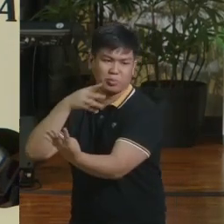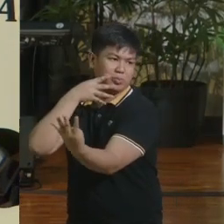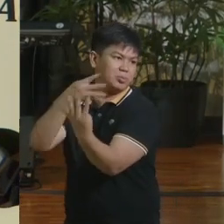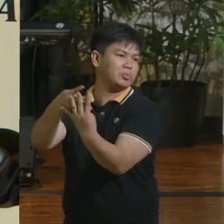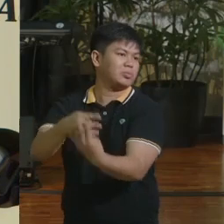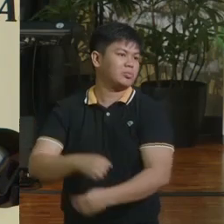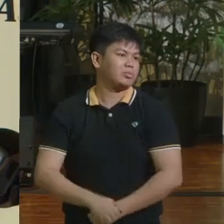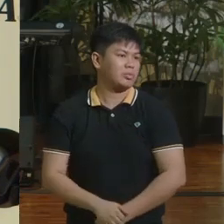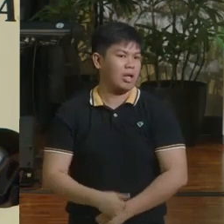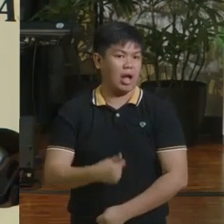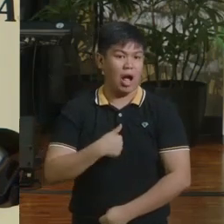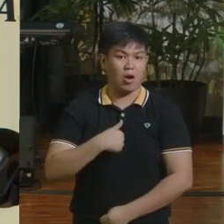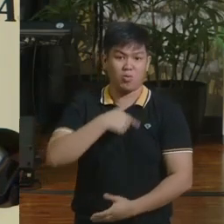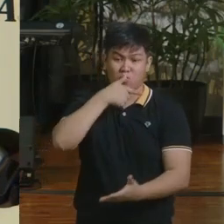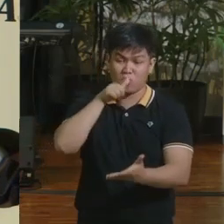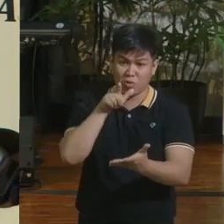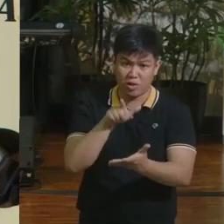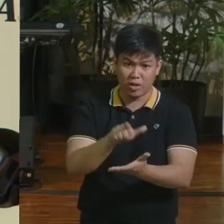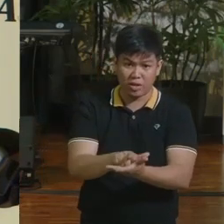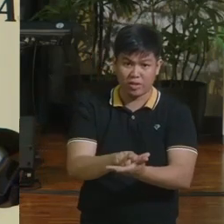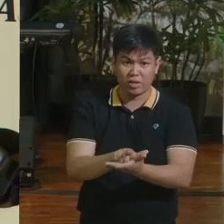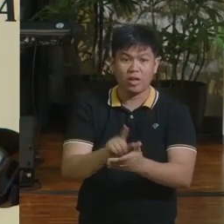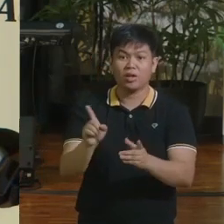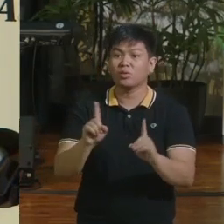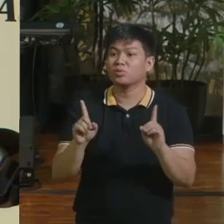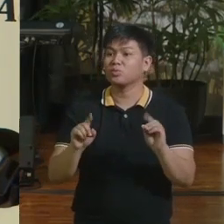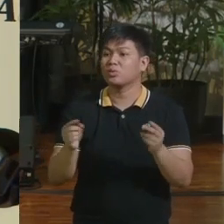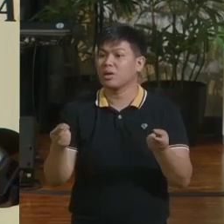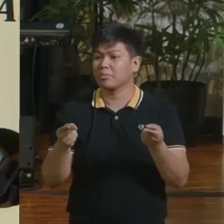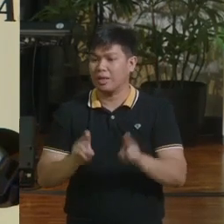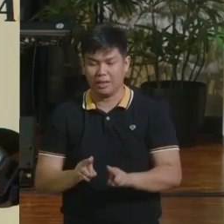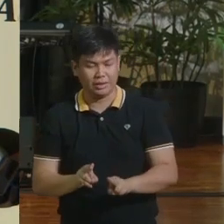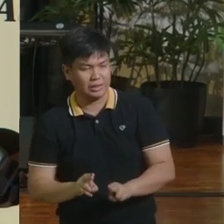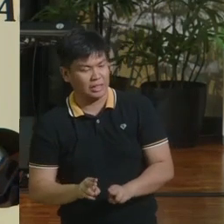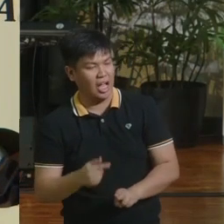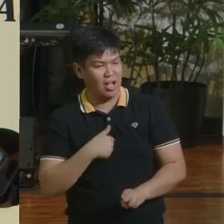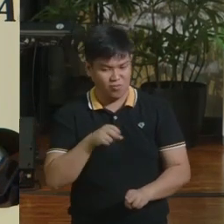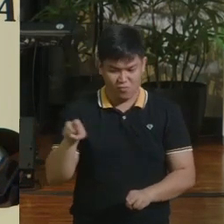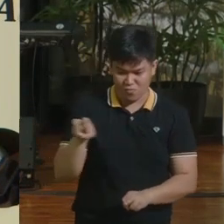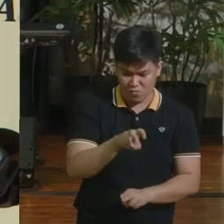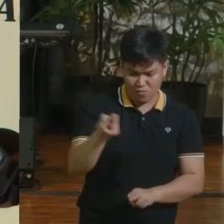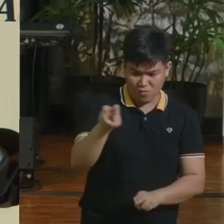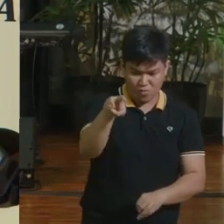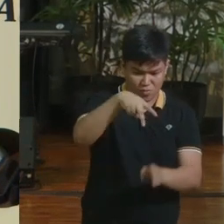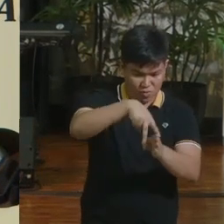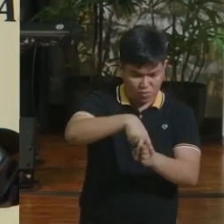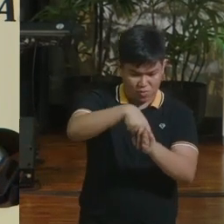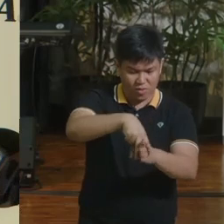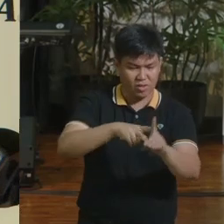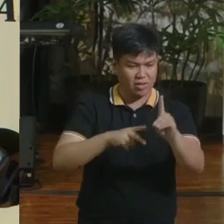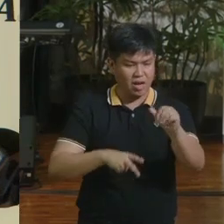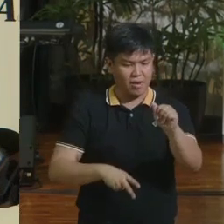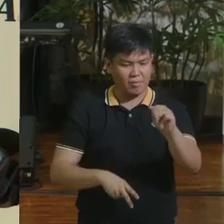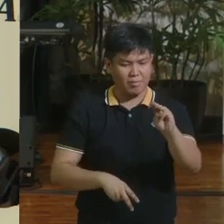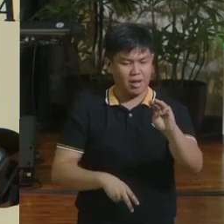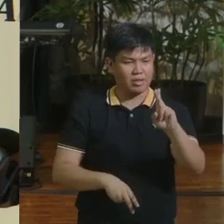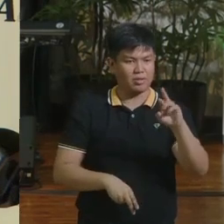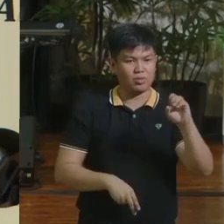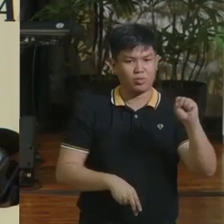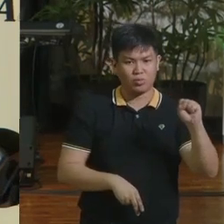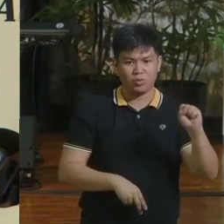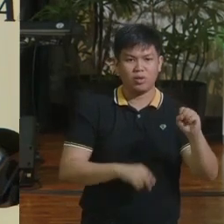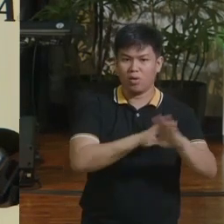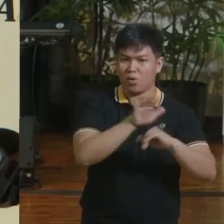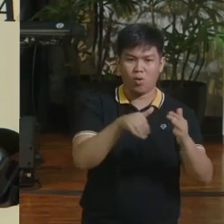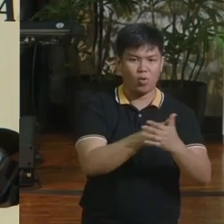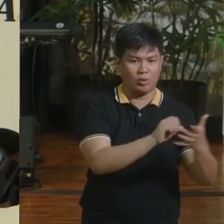From them I received letters to the brothers, and I journeyed toward Damascus to take those also who were there and bring them